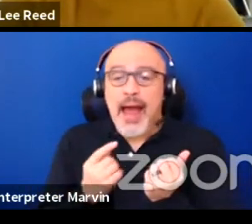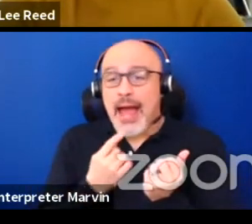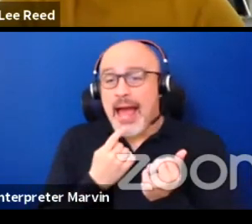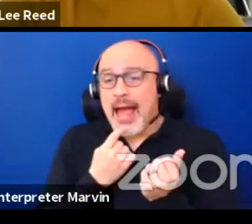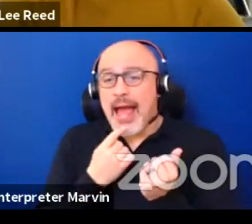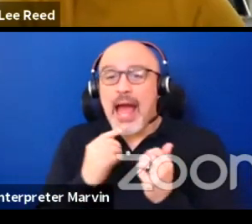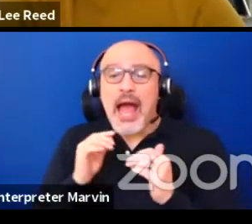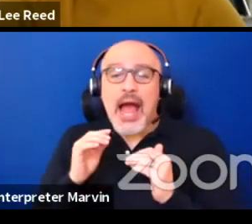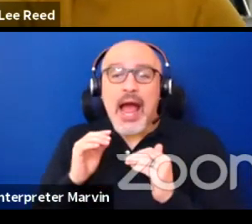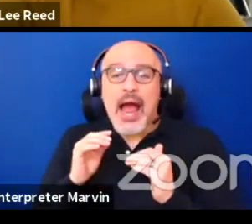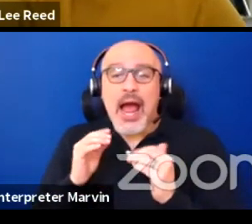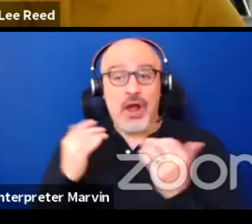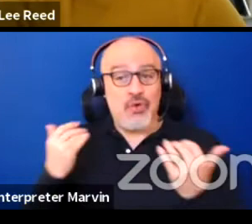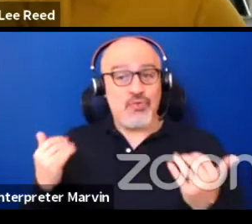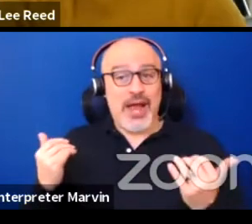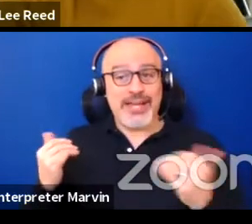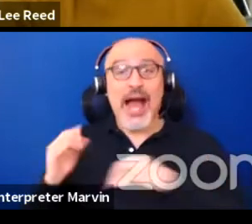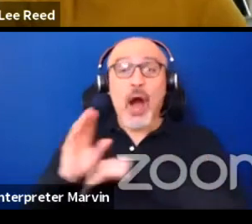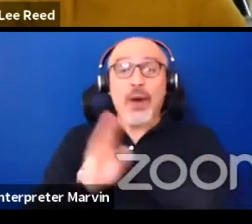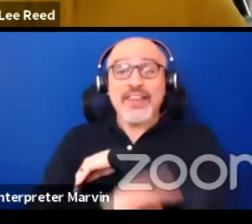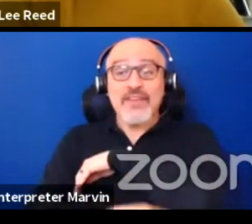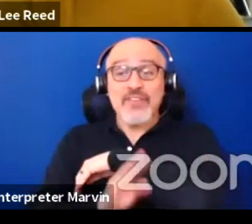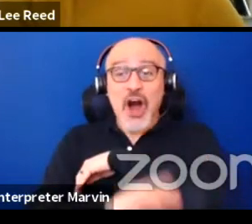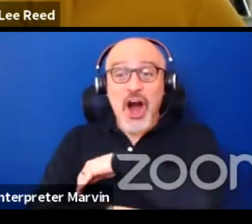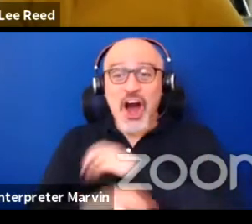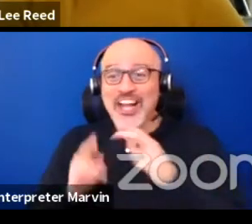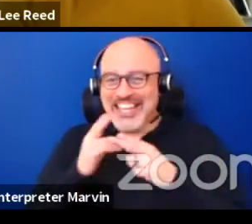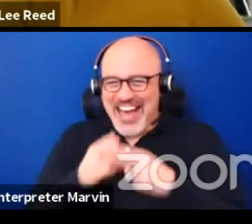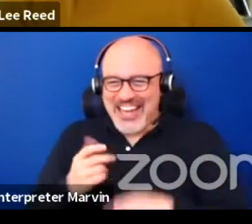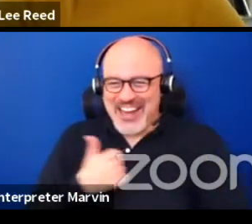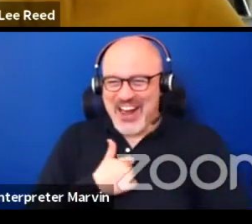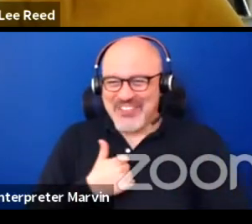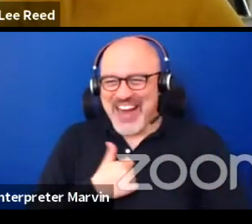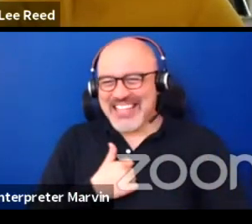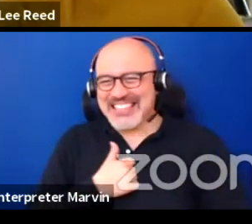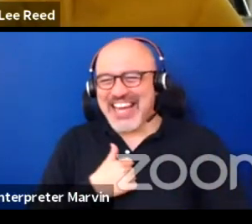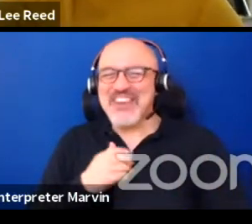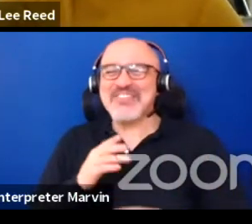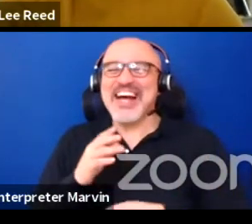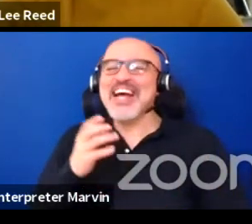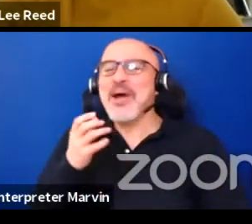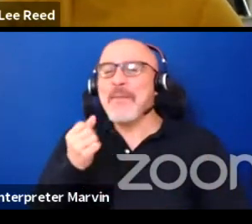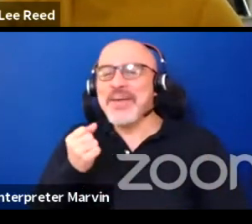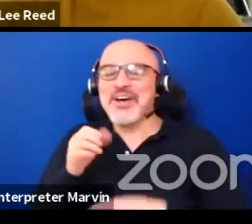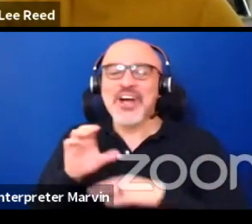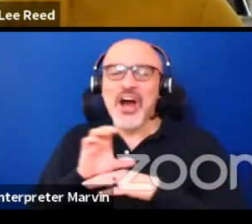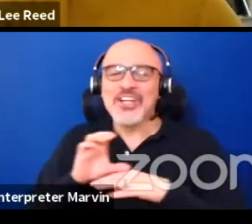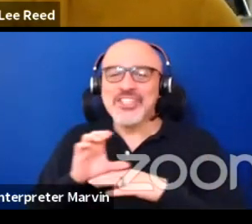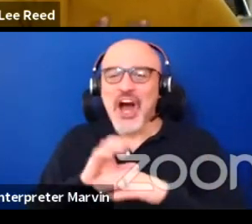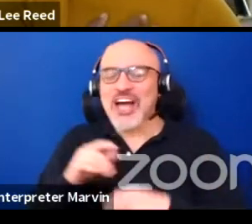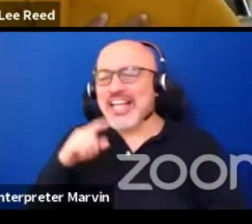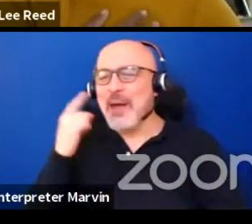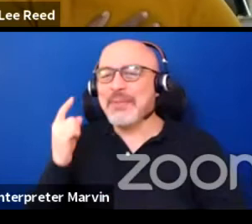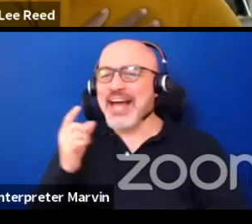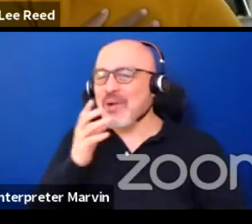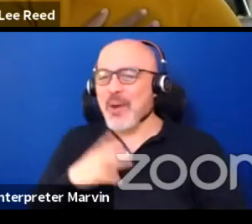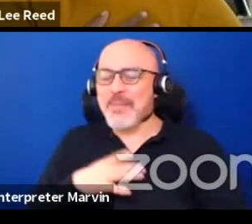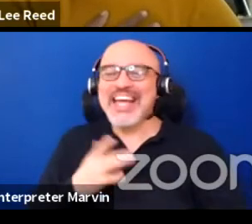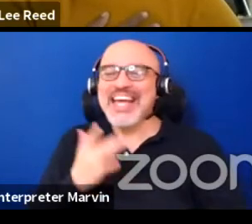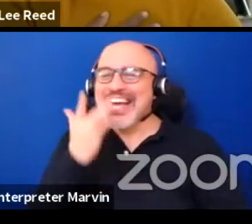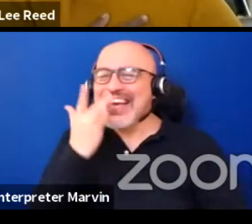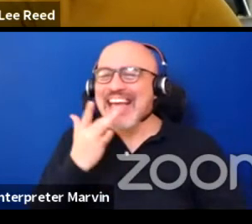least at this point in the fall, I would call myself a milk chocolate Black woman with gap teeth and gray